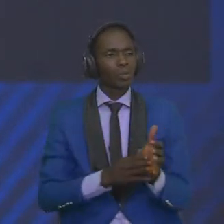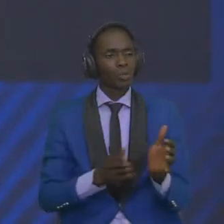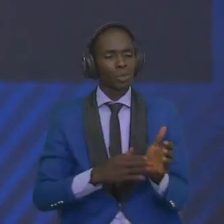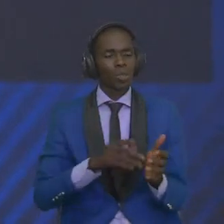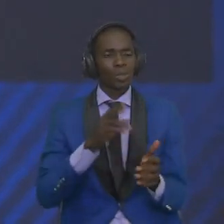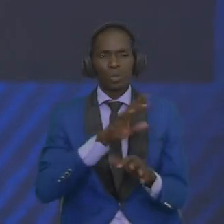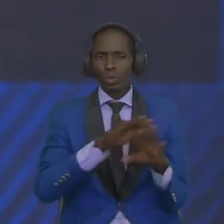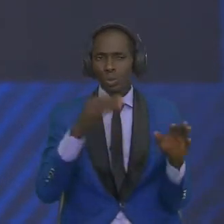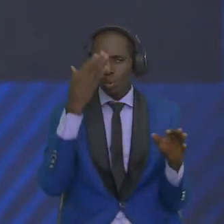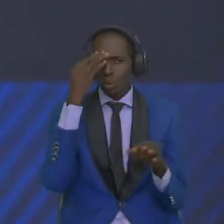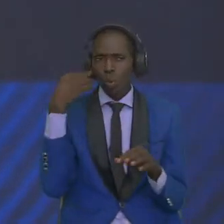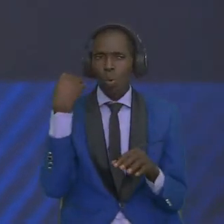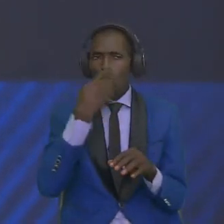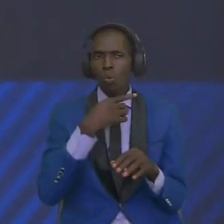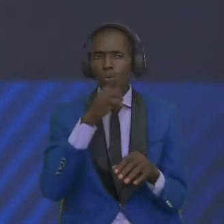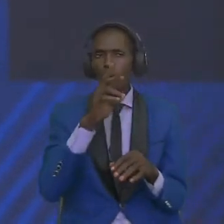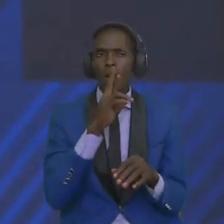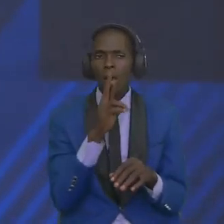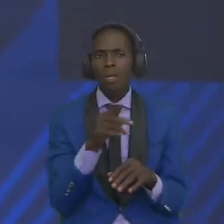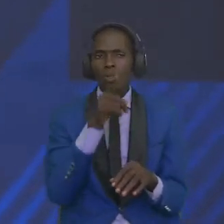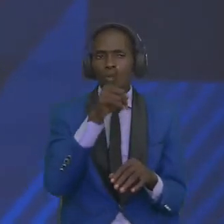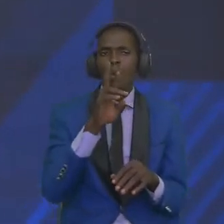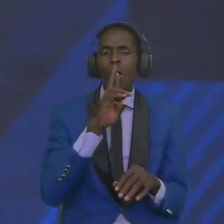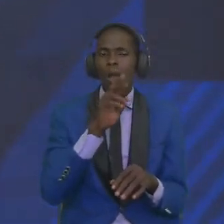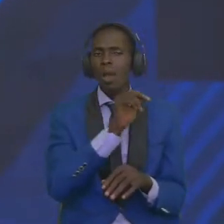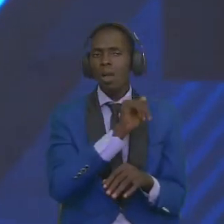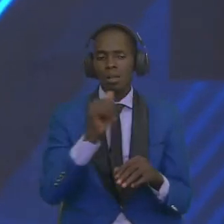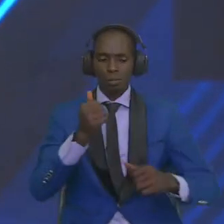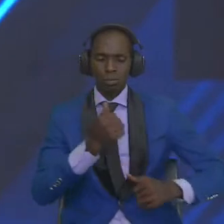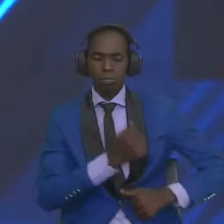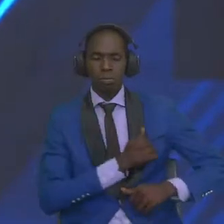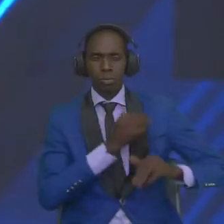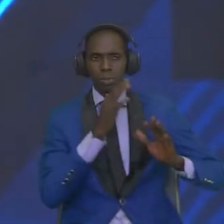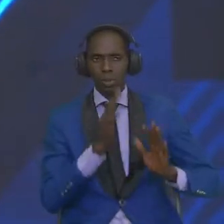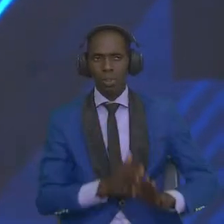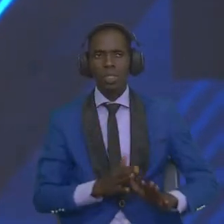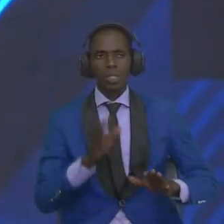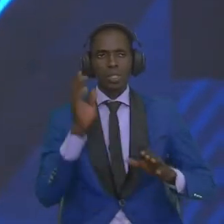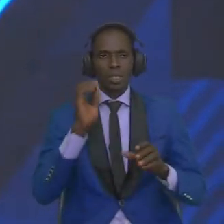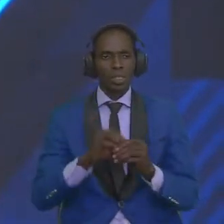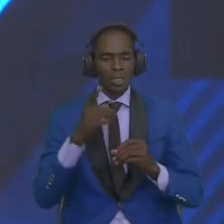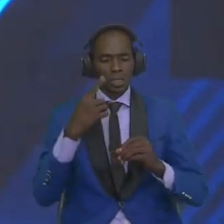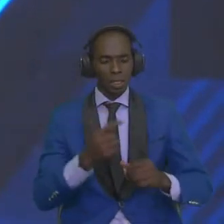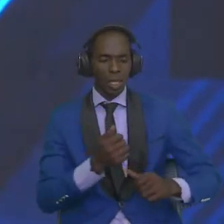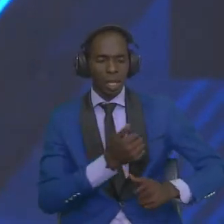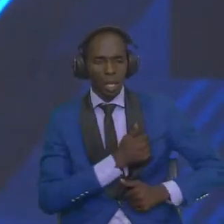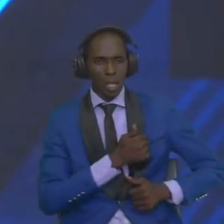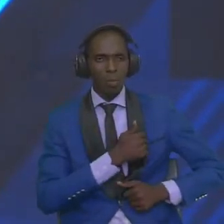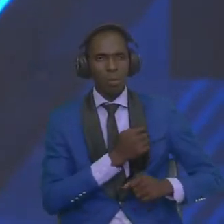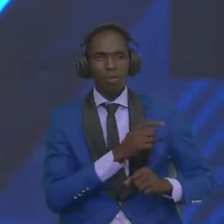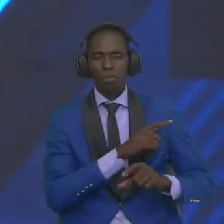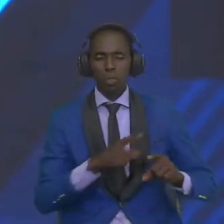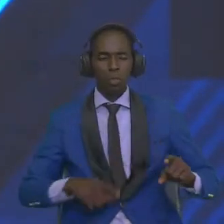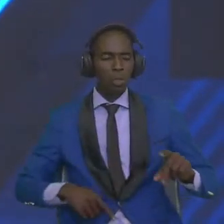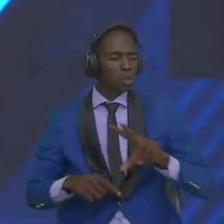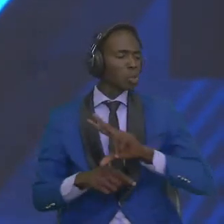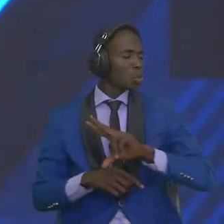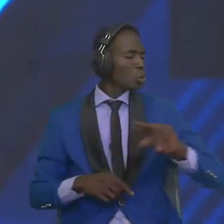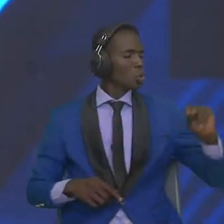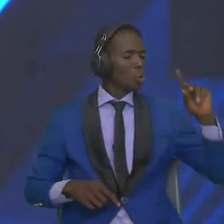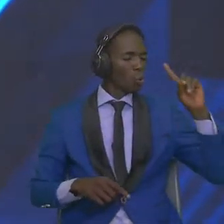You're a soldier. The Lord has called you to be a soldier in the army of the Lord. And no man